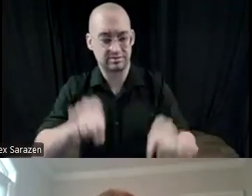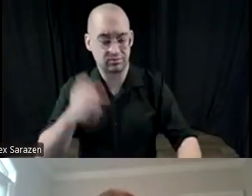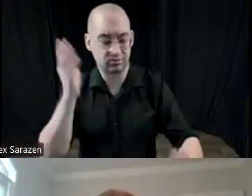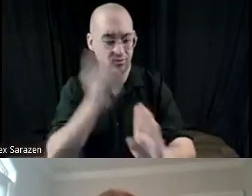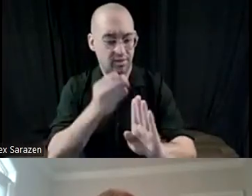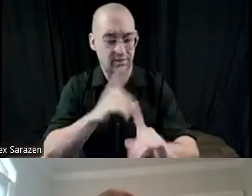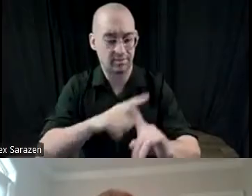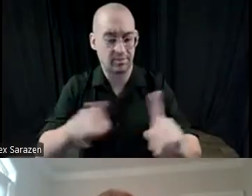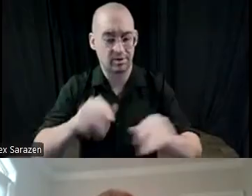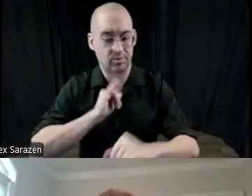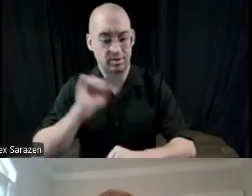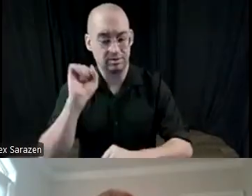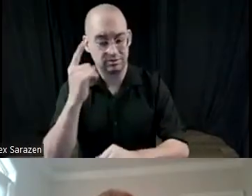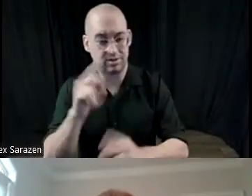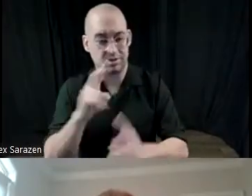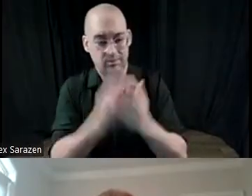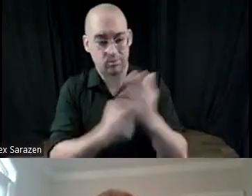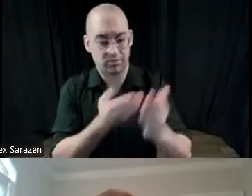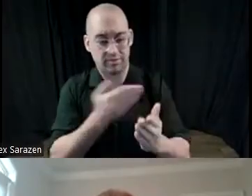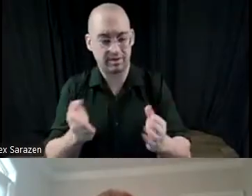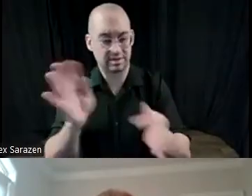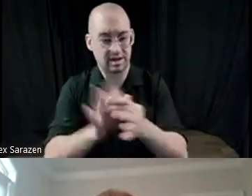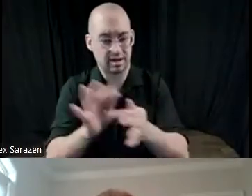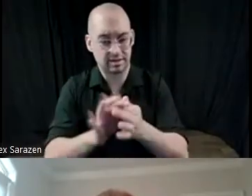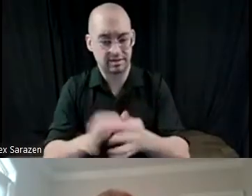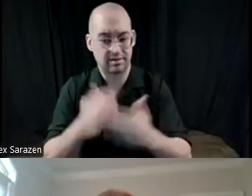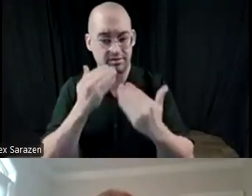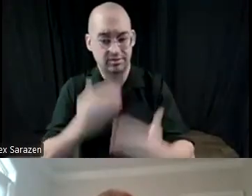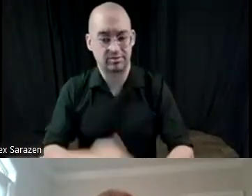two things are connected. So appreciate that.